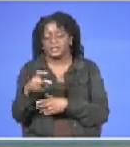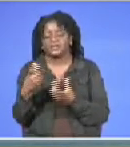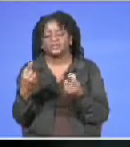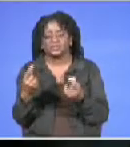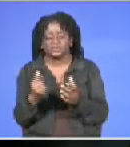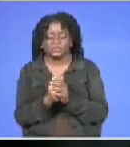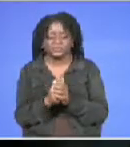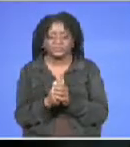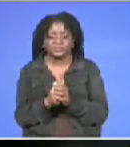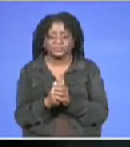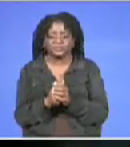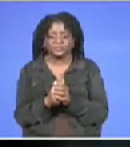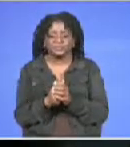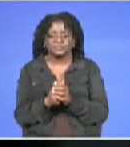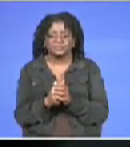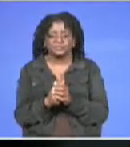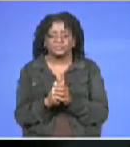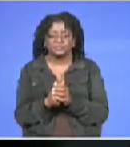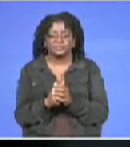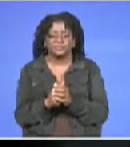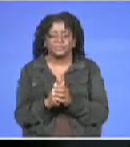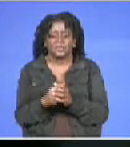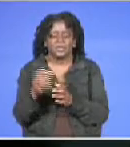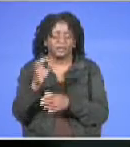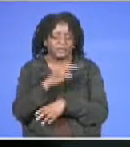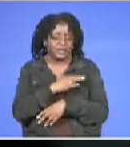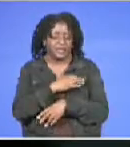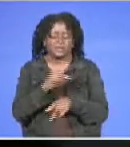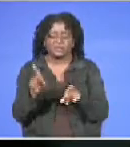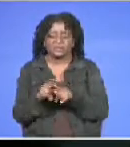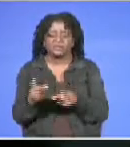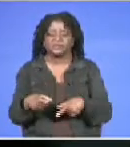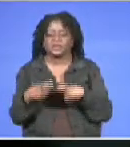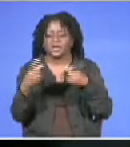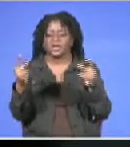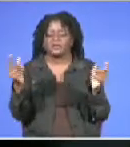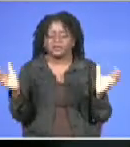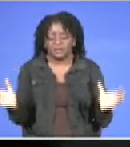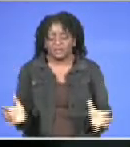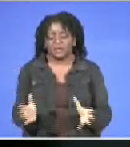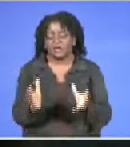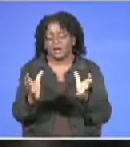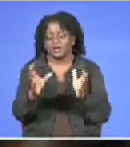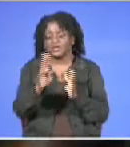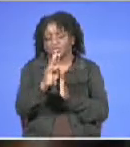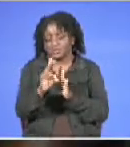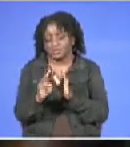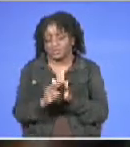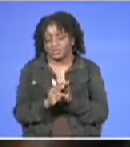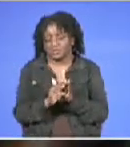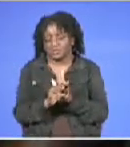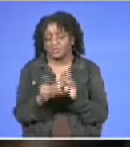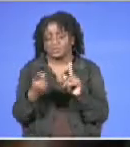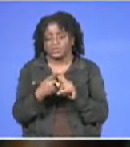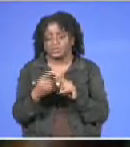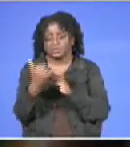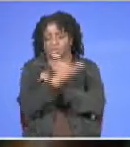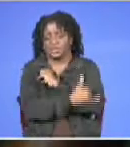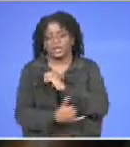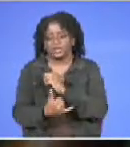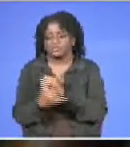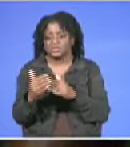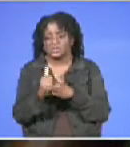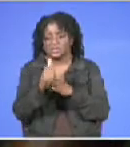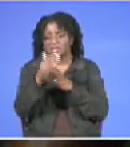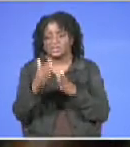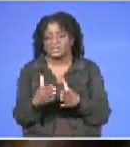saw. Well, Bishop Fernander also offered words of encouragement to the country's leaders. That